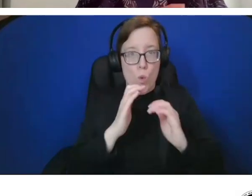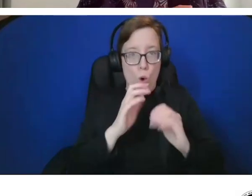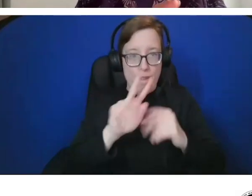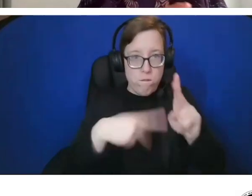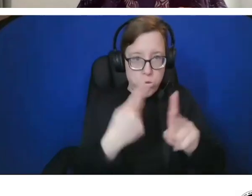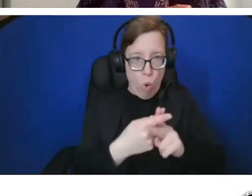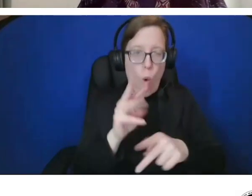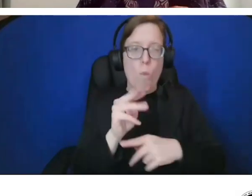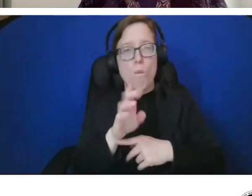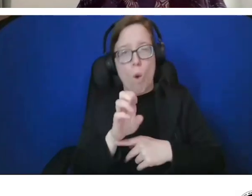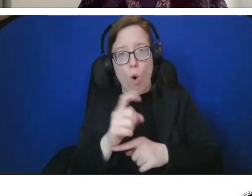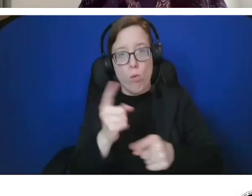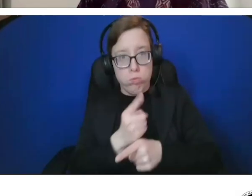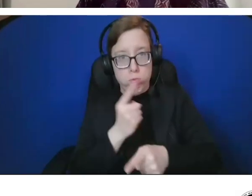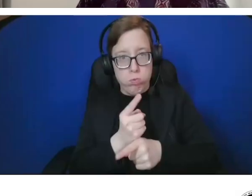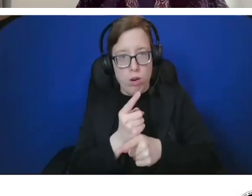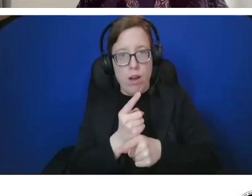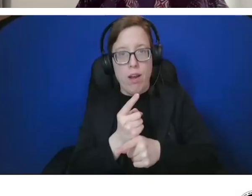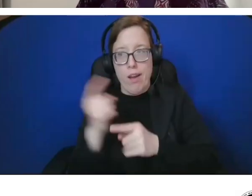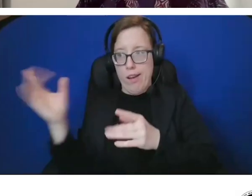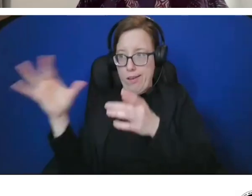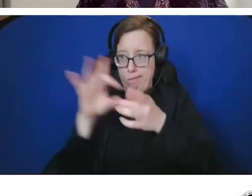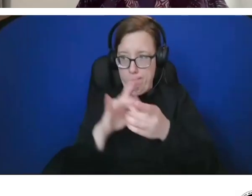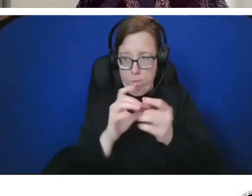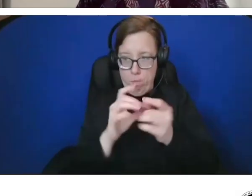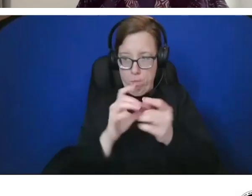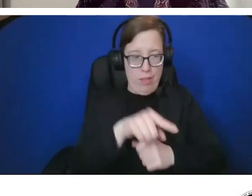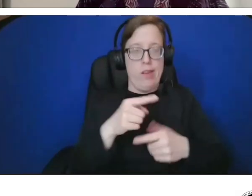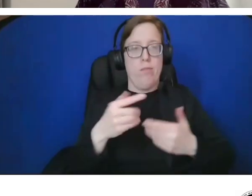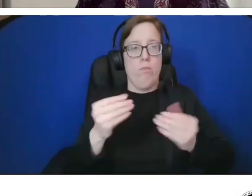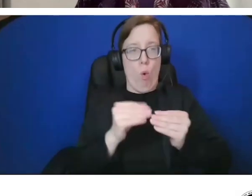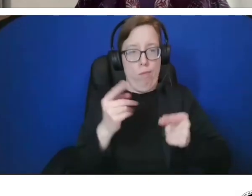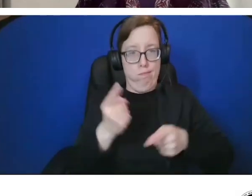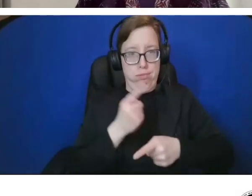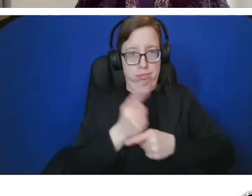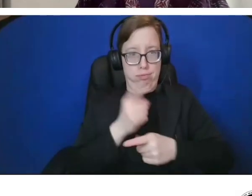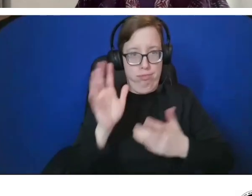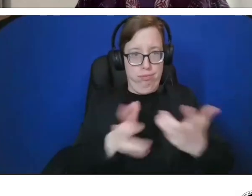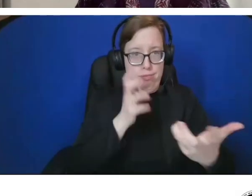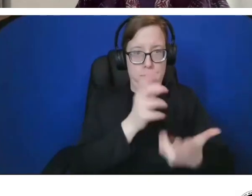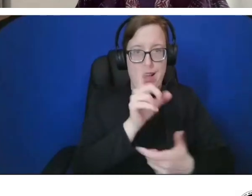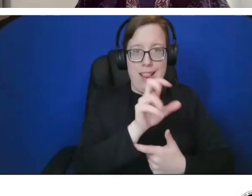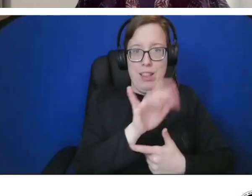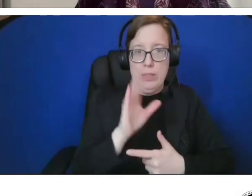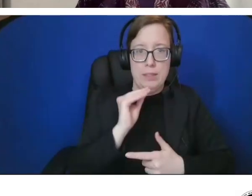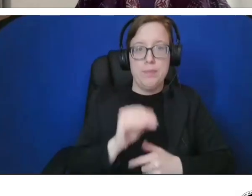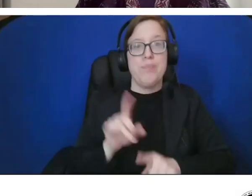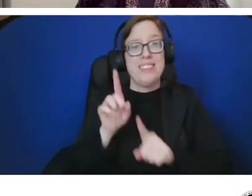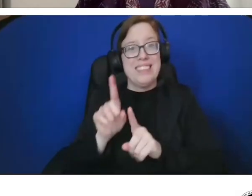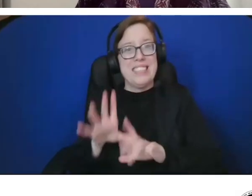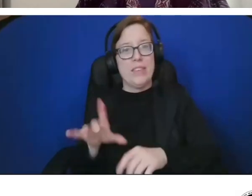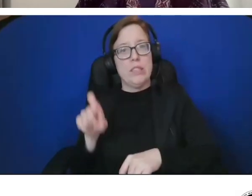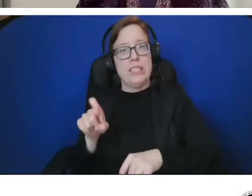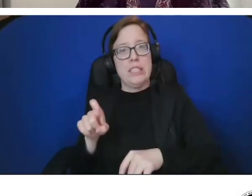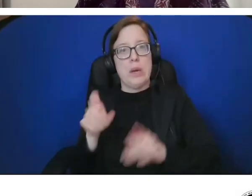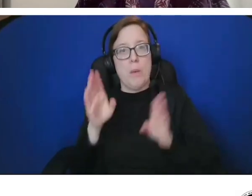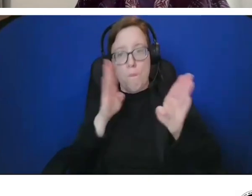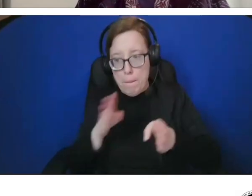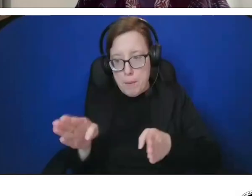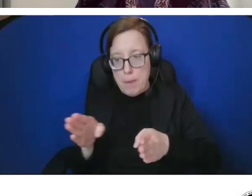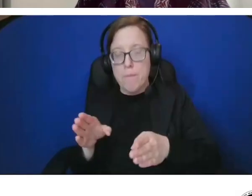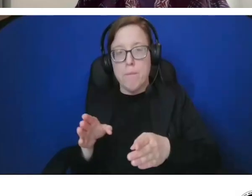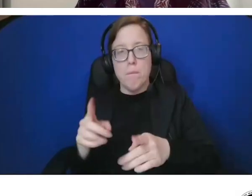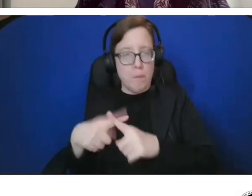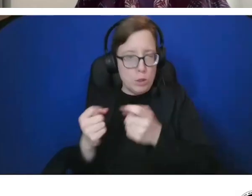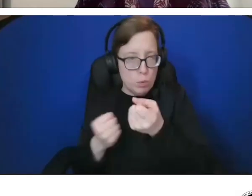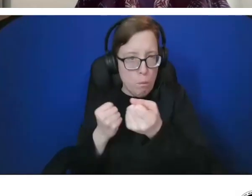they combine with each other to give a fine literacy experience? So, interveners then would need some preparation